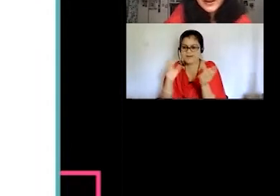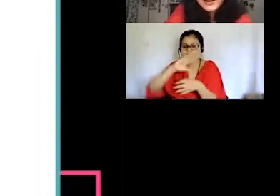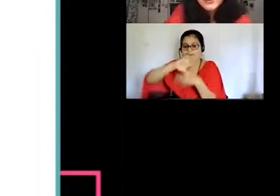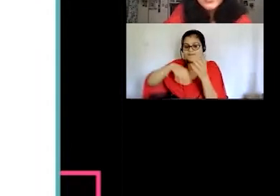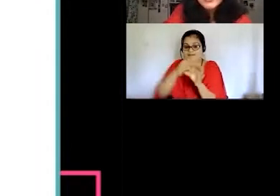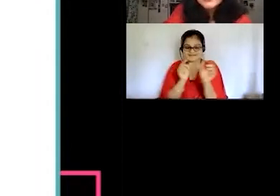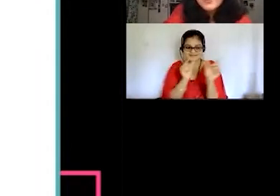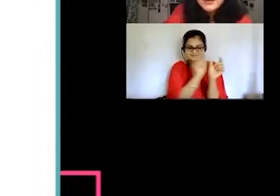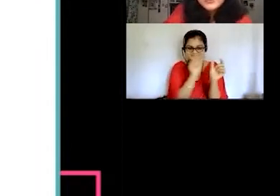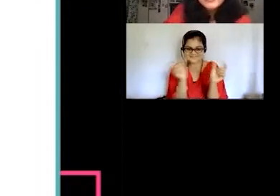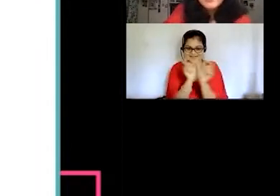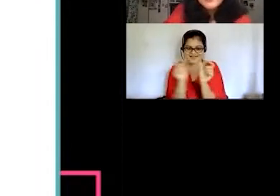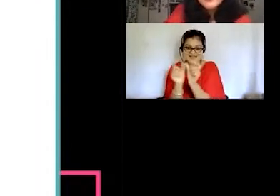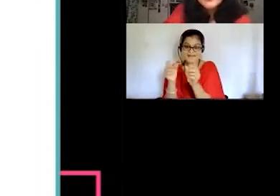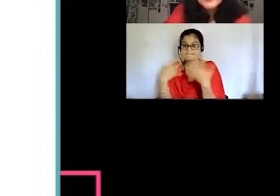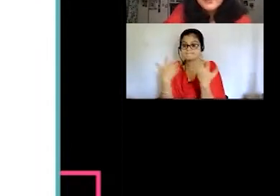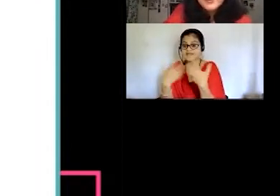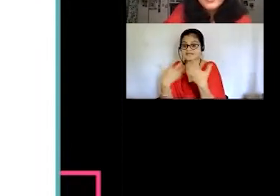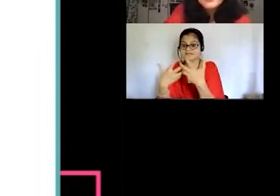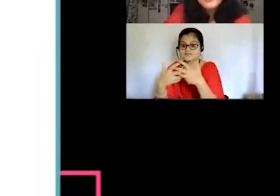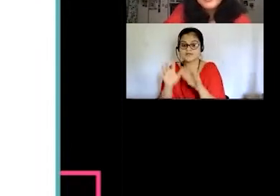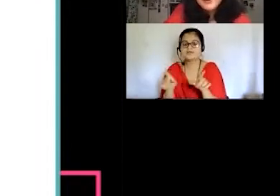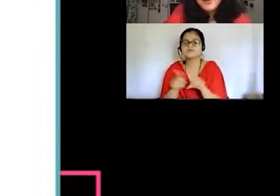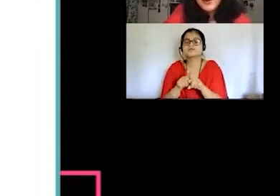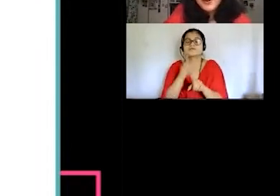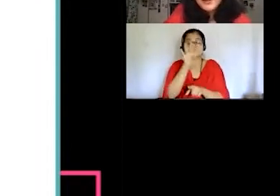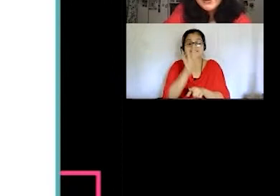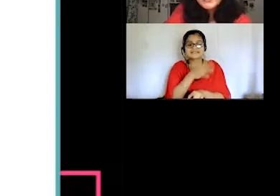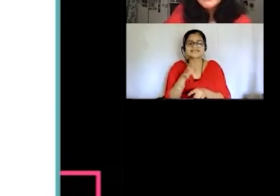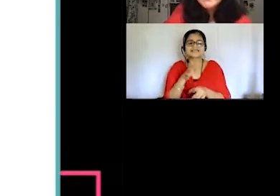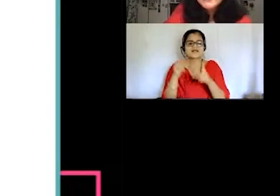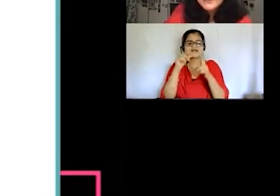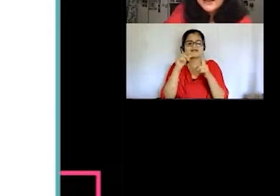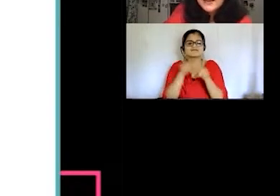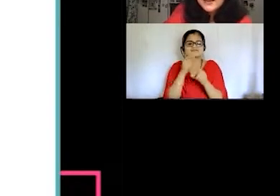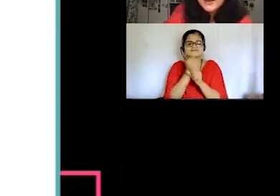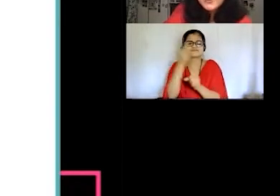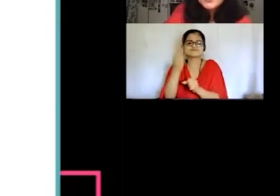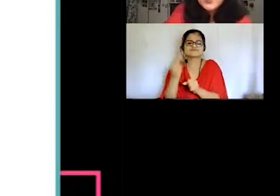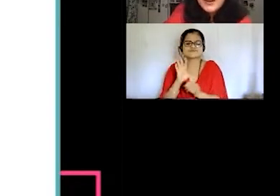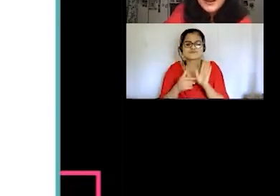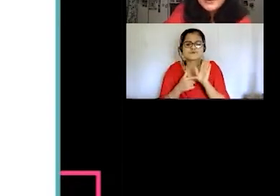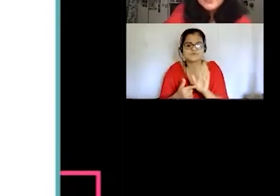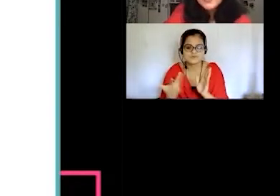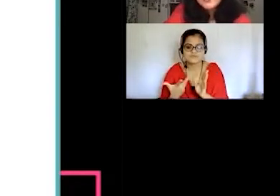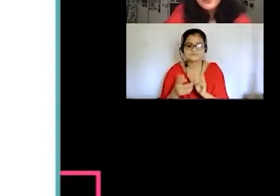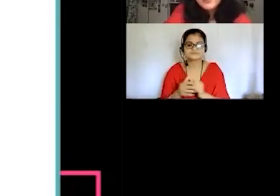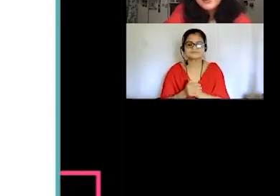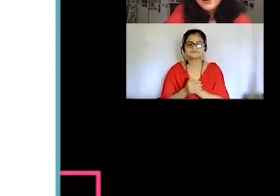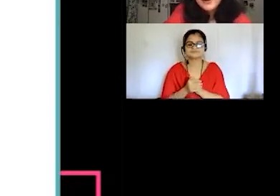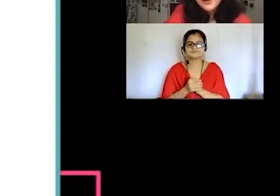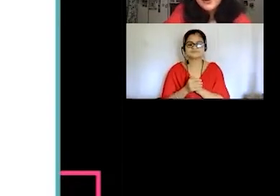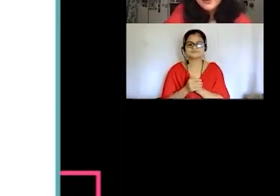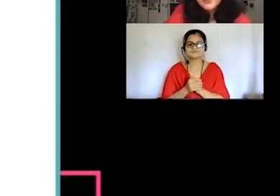expressions. The best example to graphically explain this point is in the Indian twin legacies of